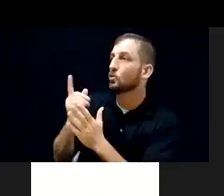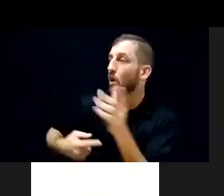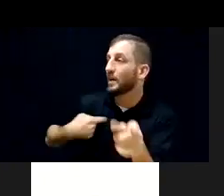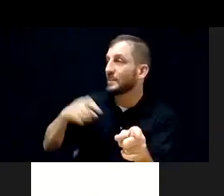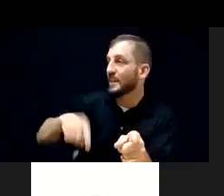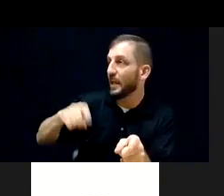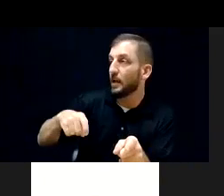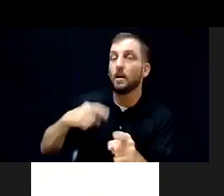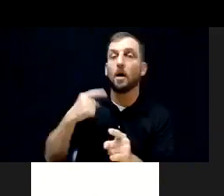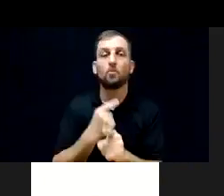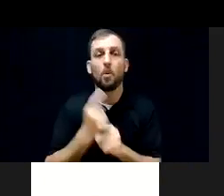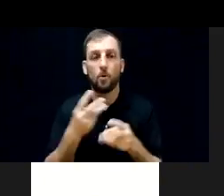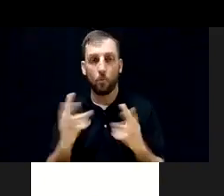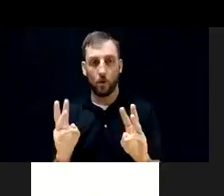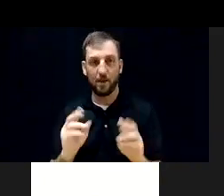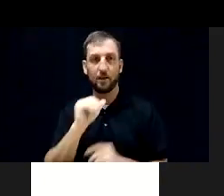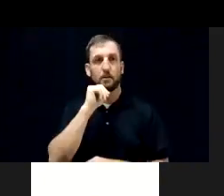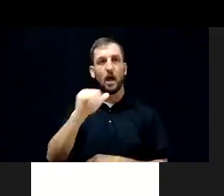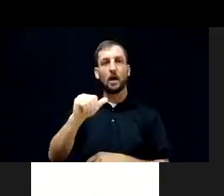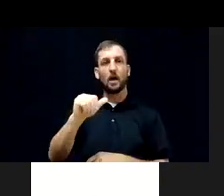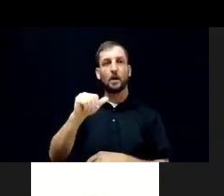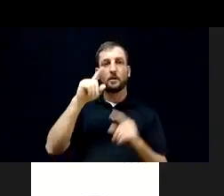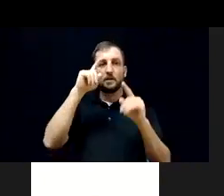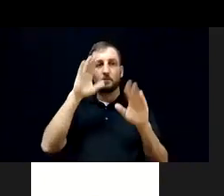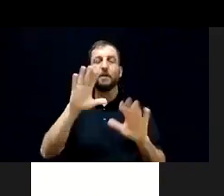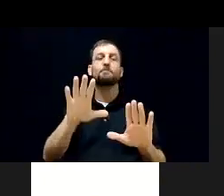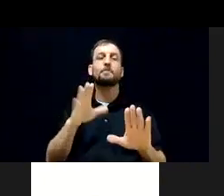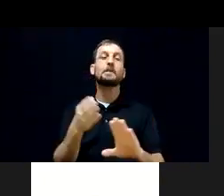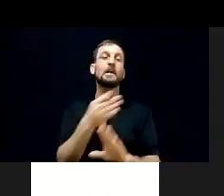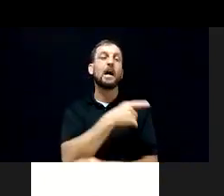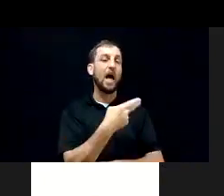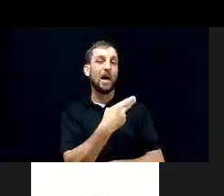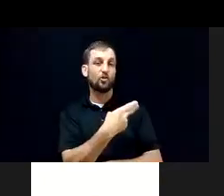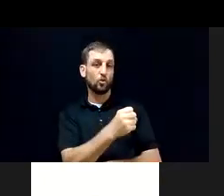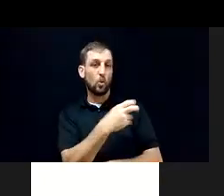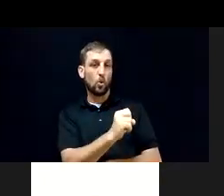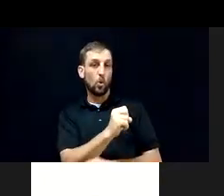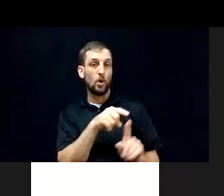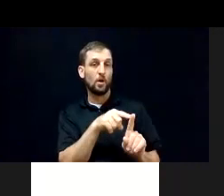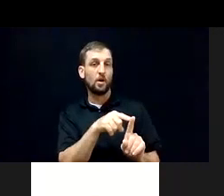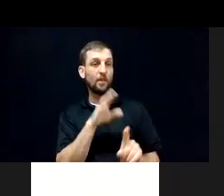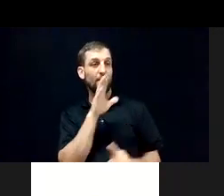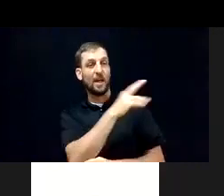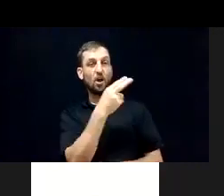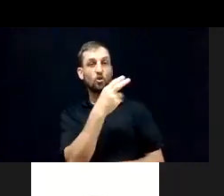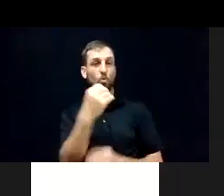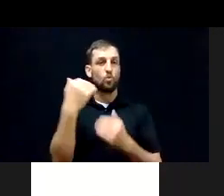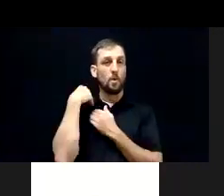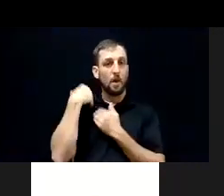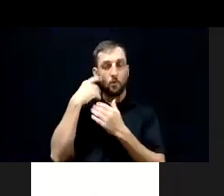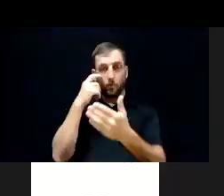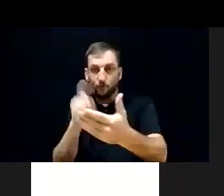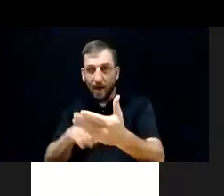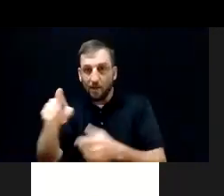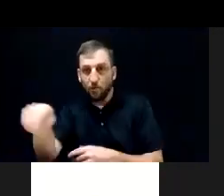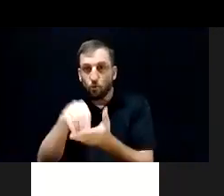and not to expect people in high school. It's a high school's job to find you and to see that you have everything